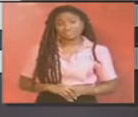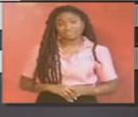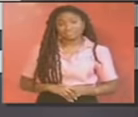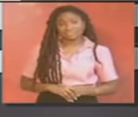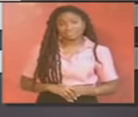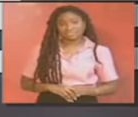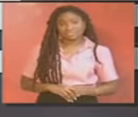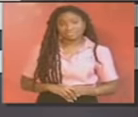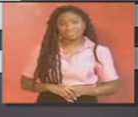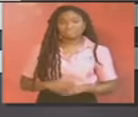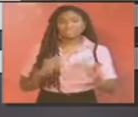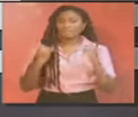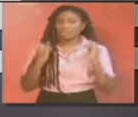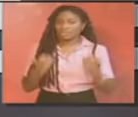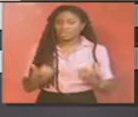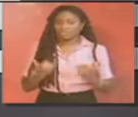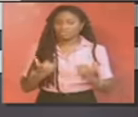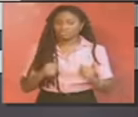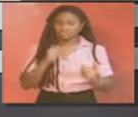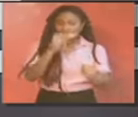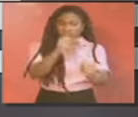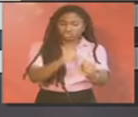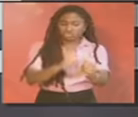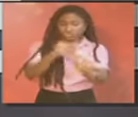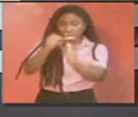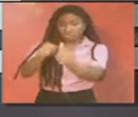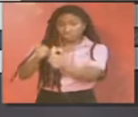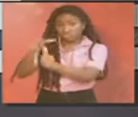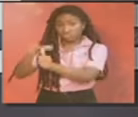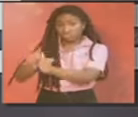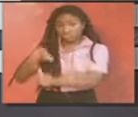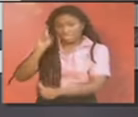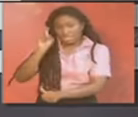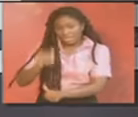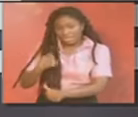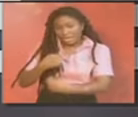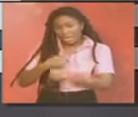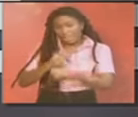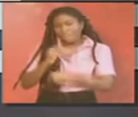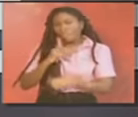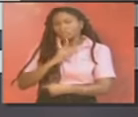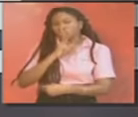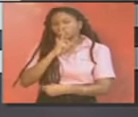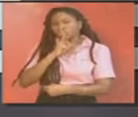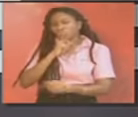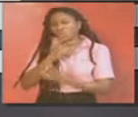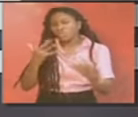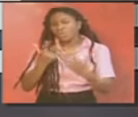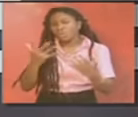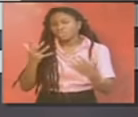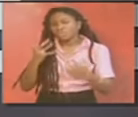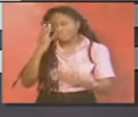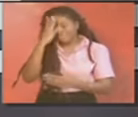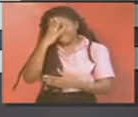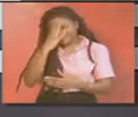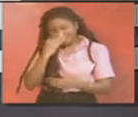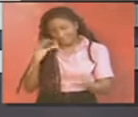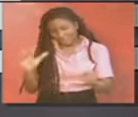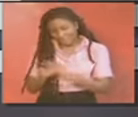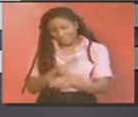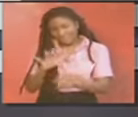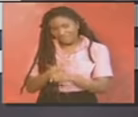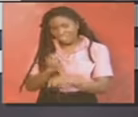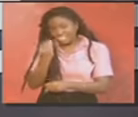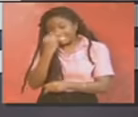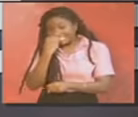On a personal level, we can ensure that we get enough sleep, eat properly, and exercise